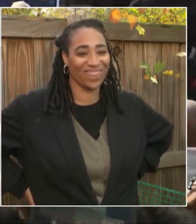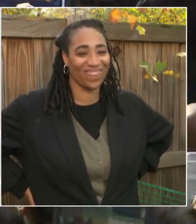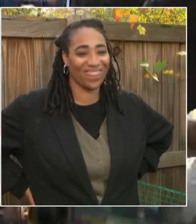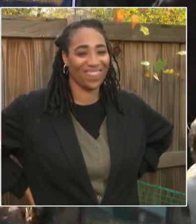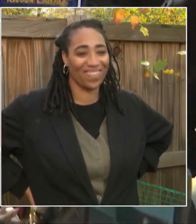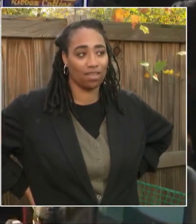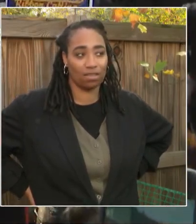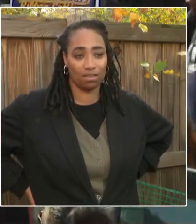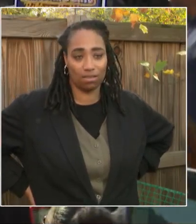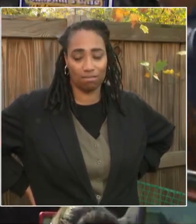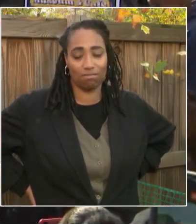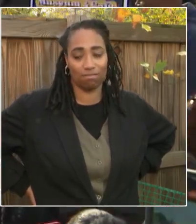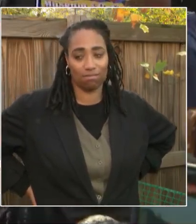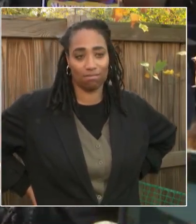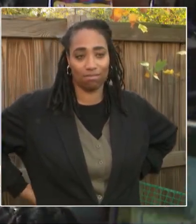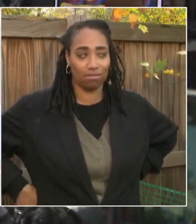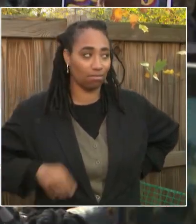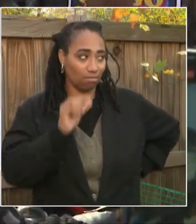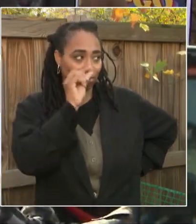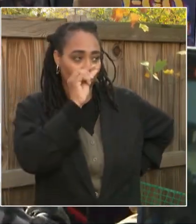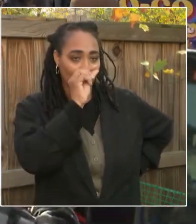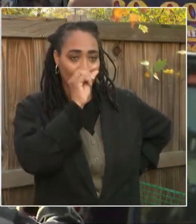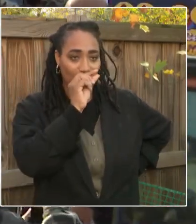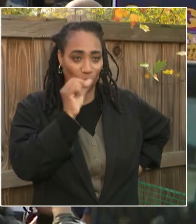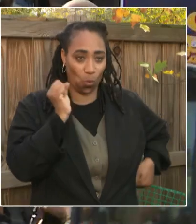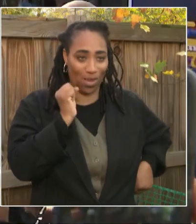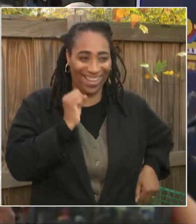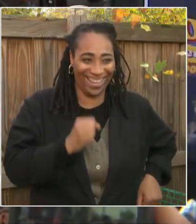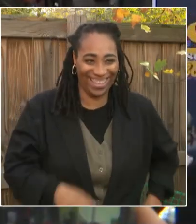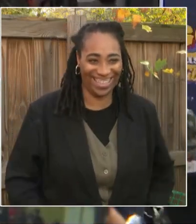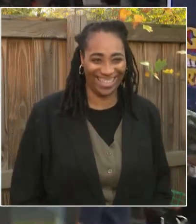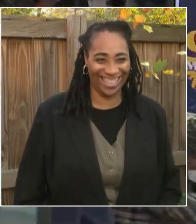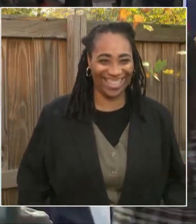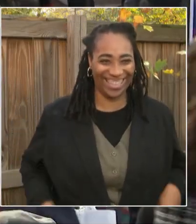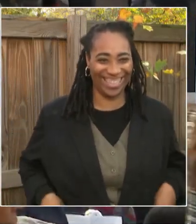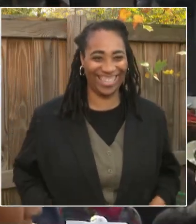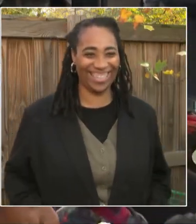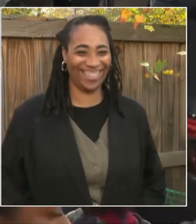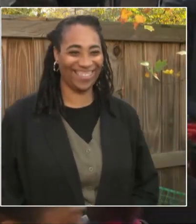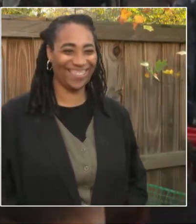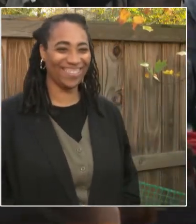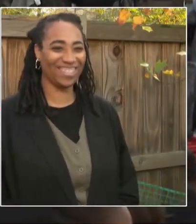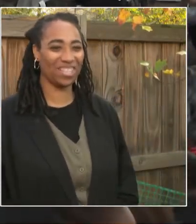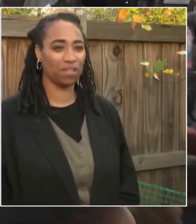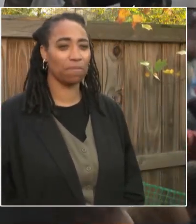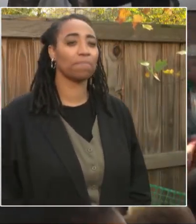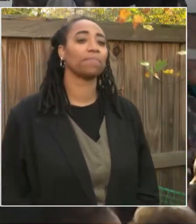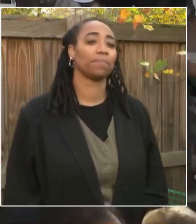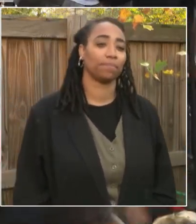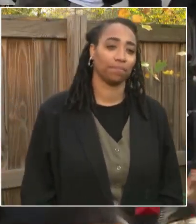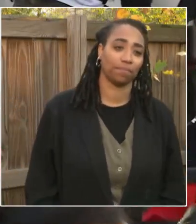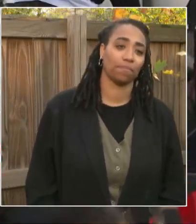As we are having this soft launch of the Go-Go Museum, I need you all to give yourselves a hand out here.